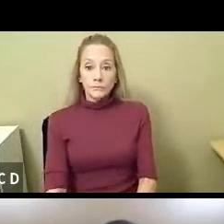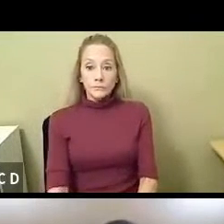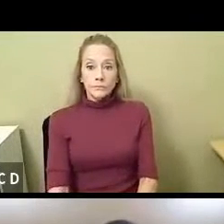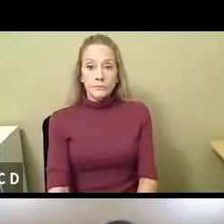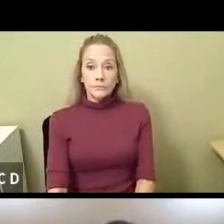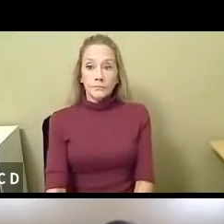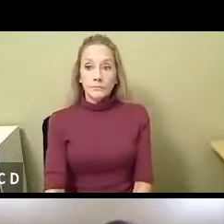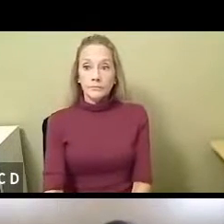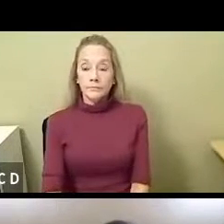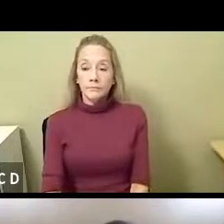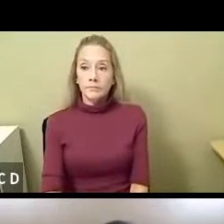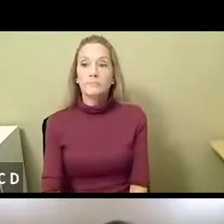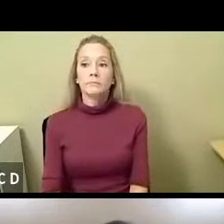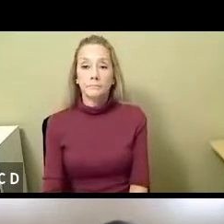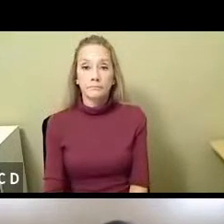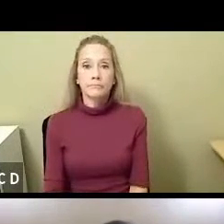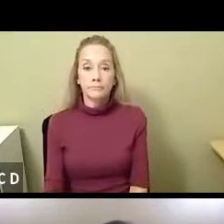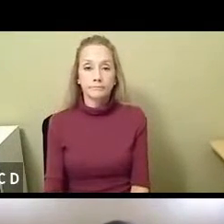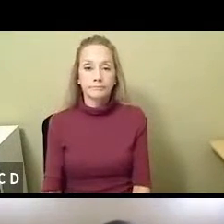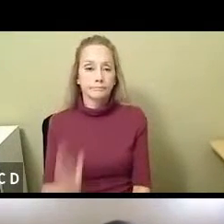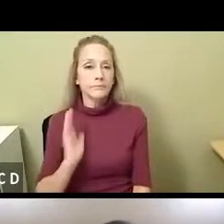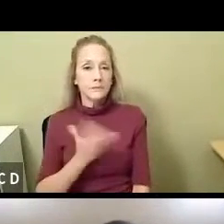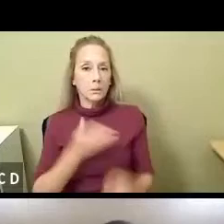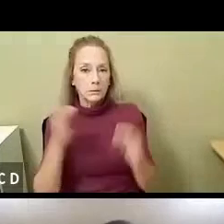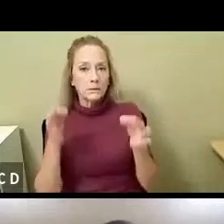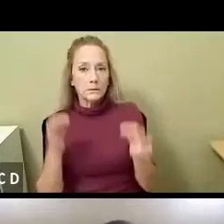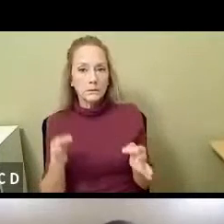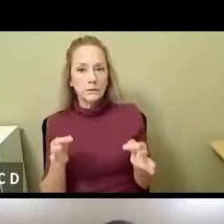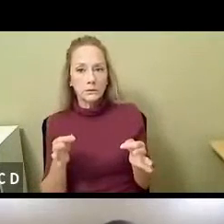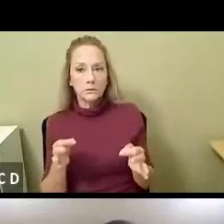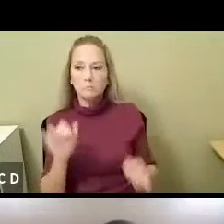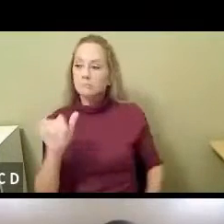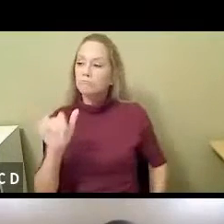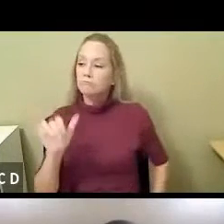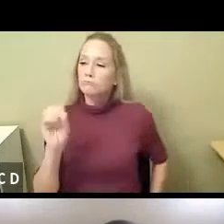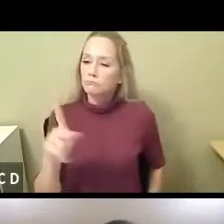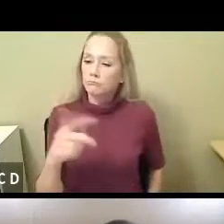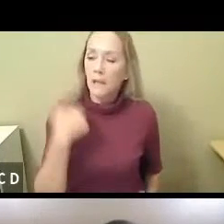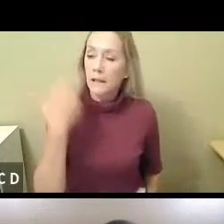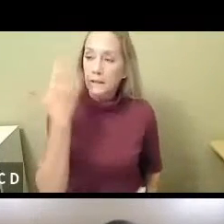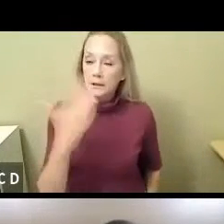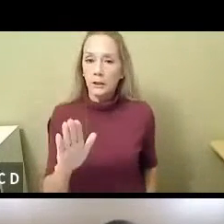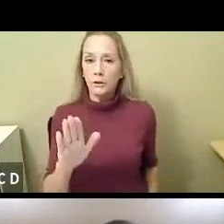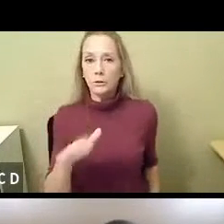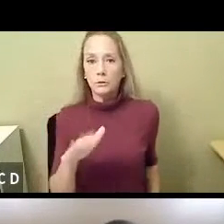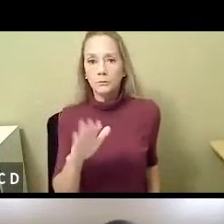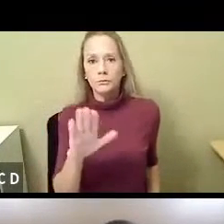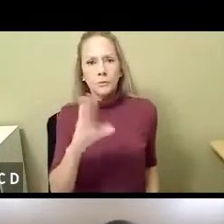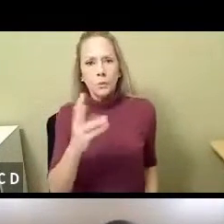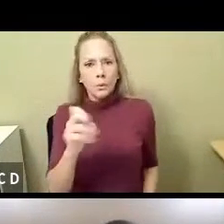Yeah, so that'd be up to us. Yes. Sorry, go ahead. One thing,